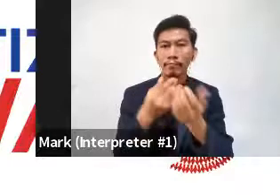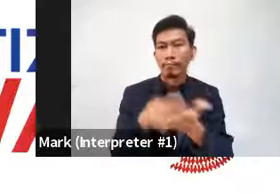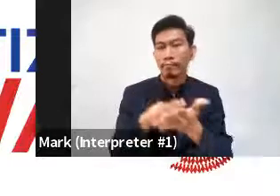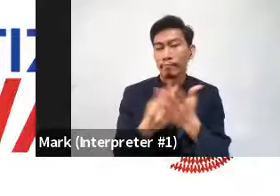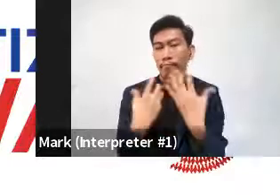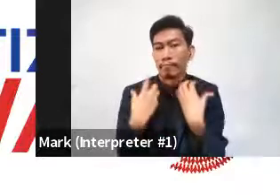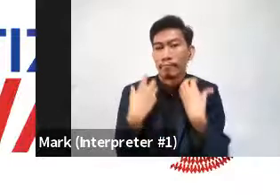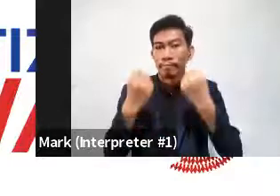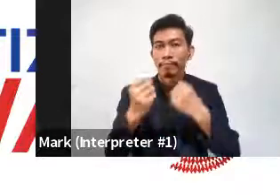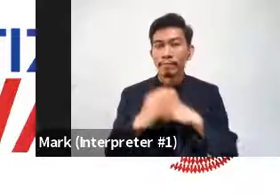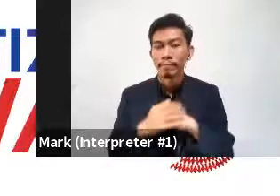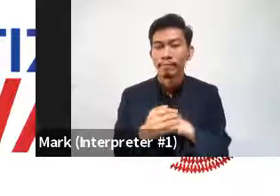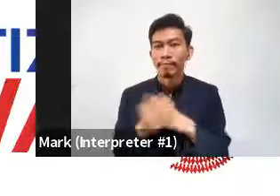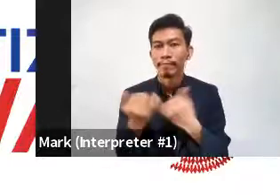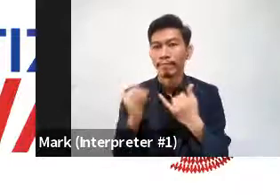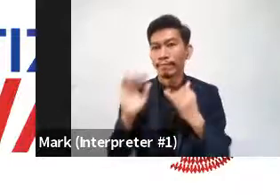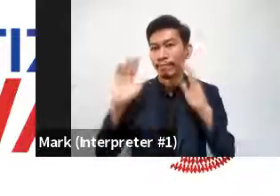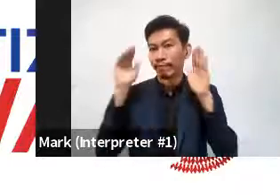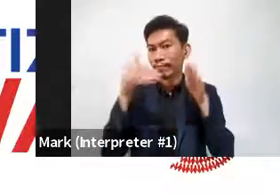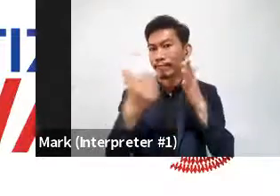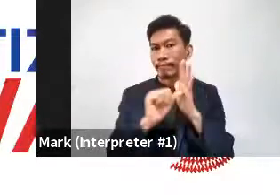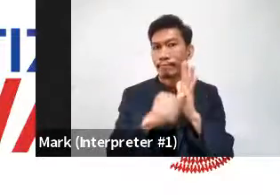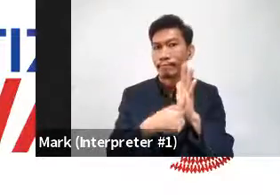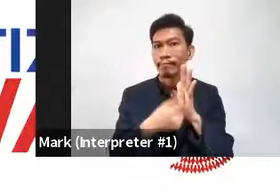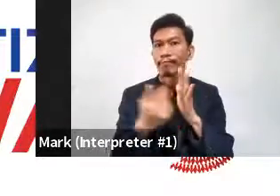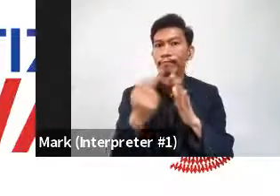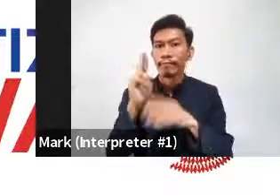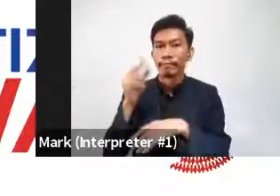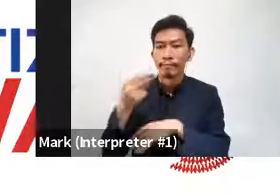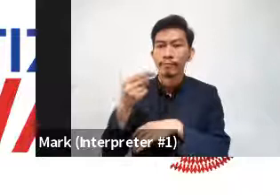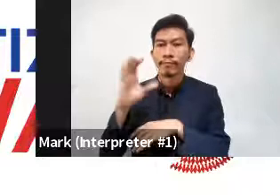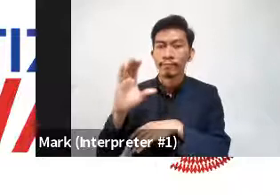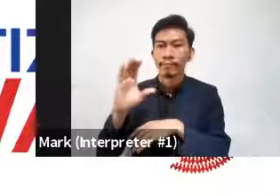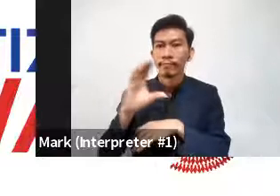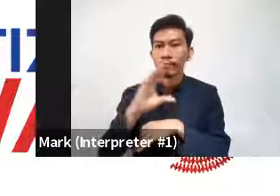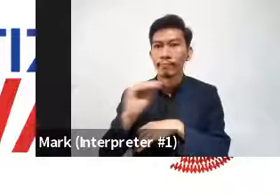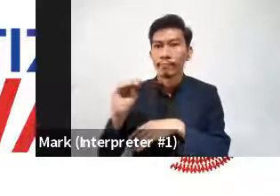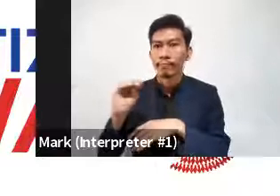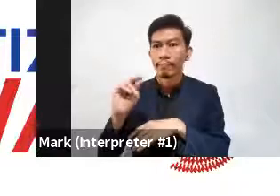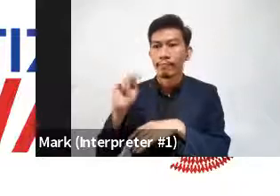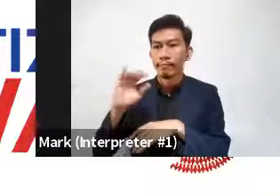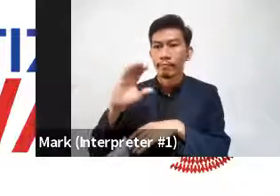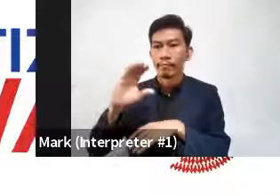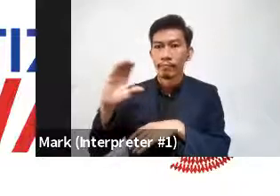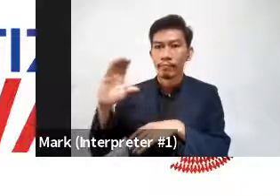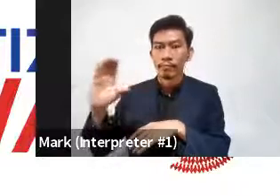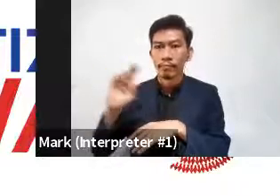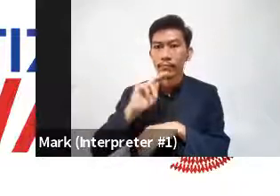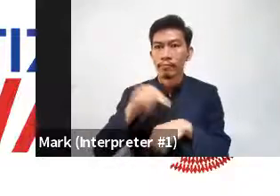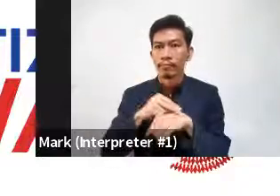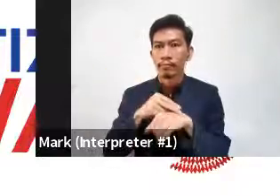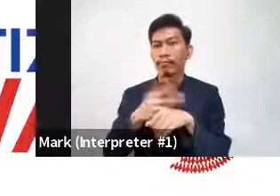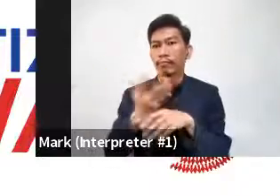this morning we would like to focus on the universal health care and the National Integrated Cancer Control